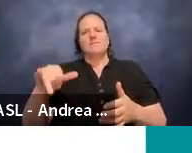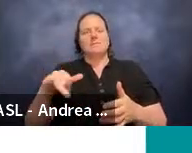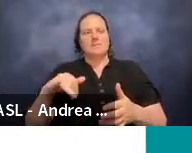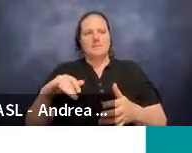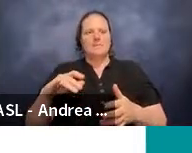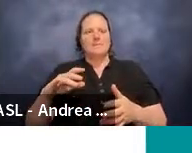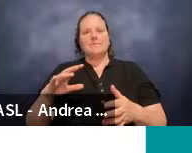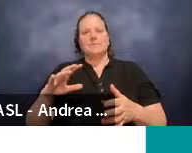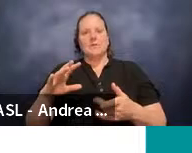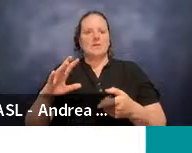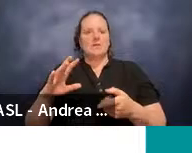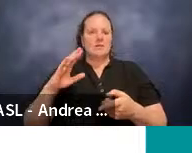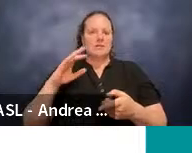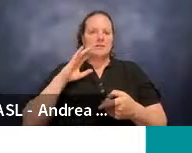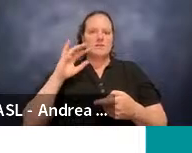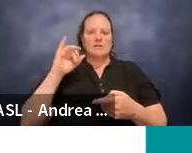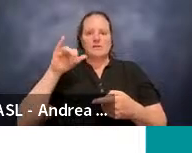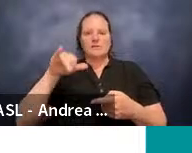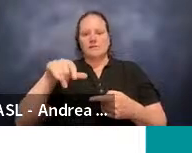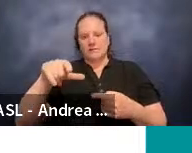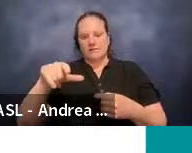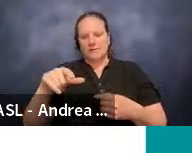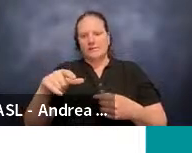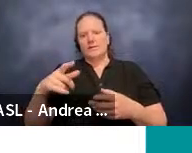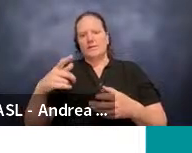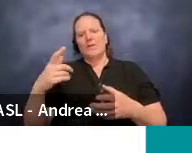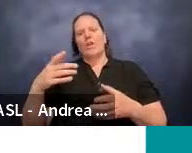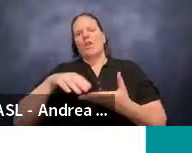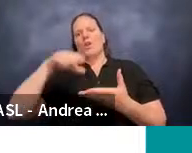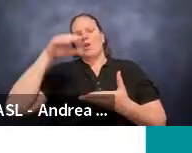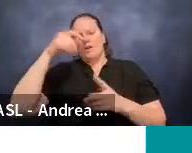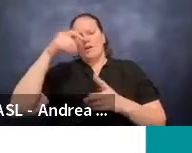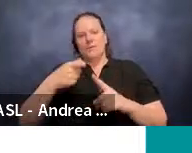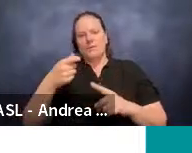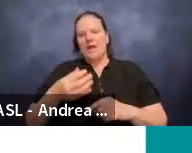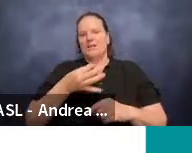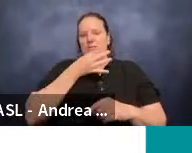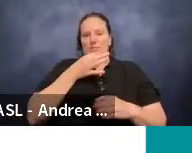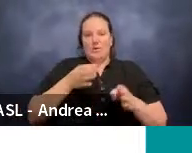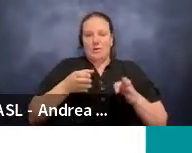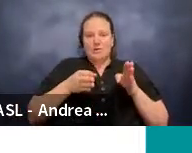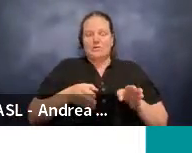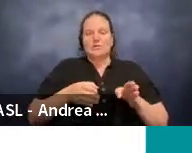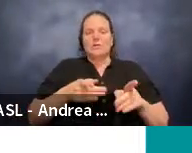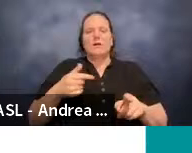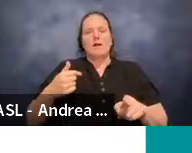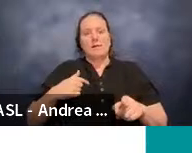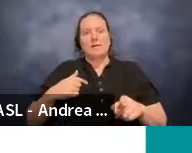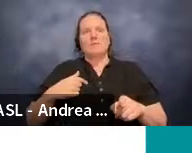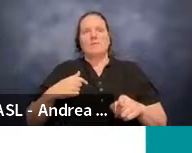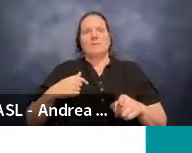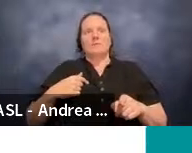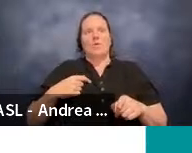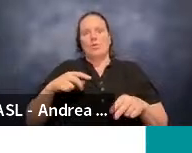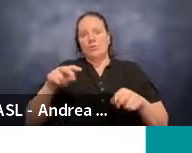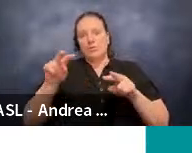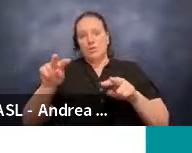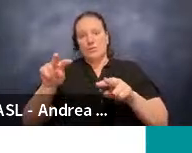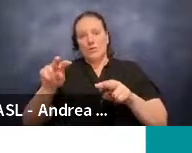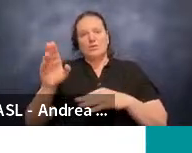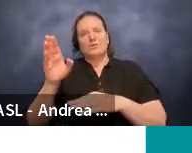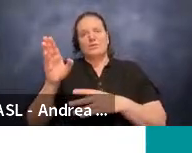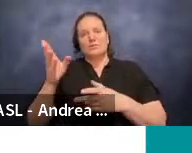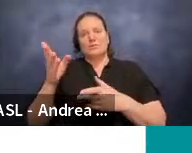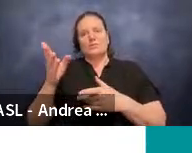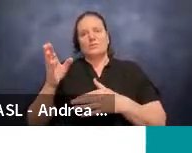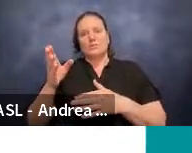great opportunity to learn from experts. And so I'm particularly looking forward to the